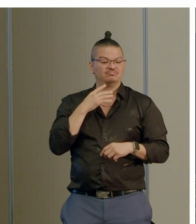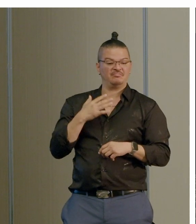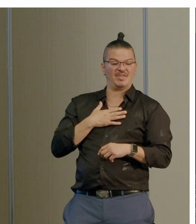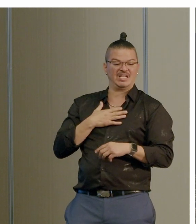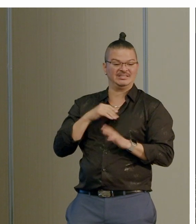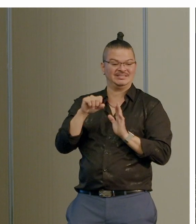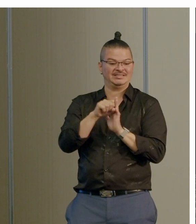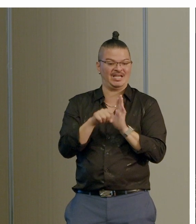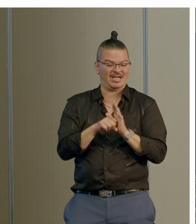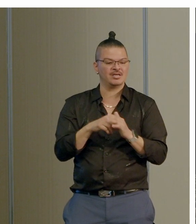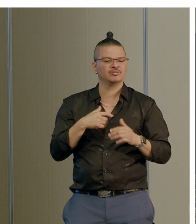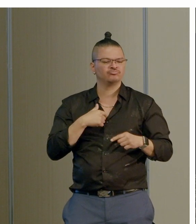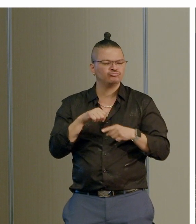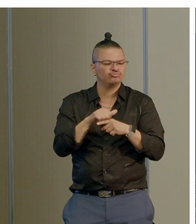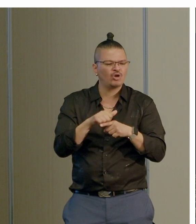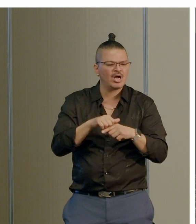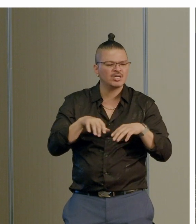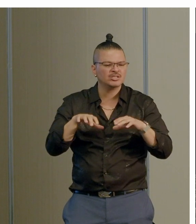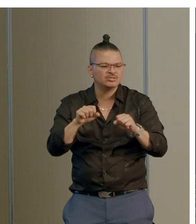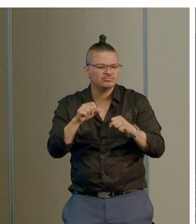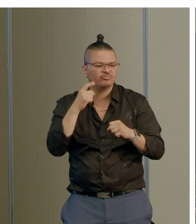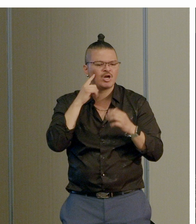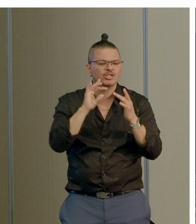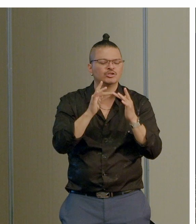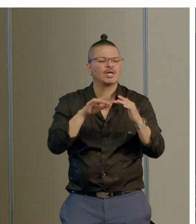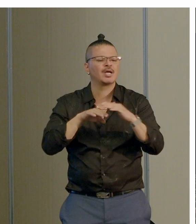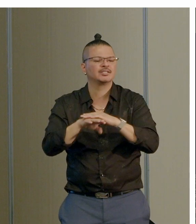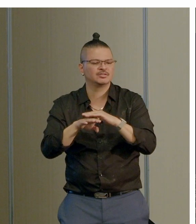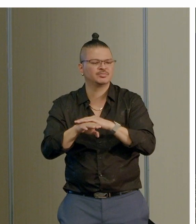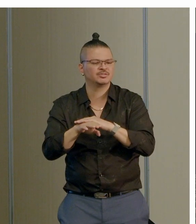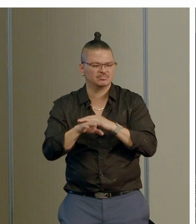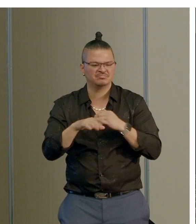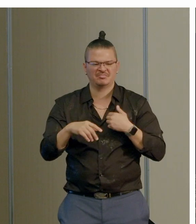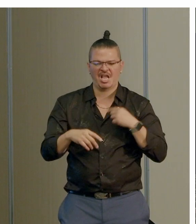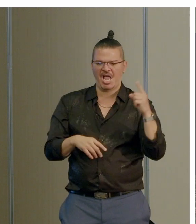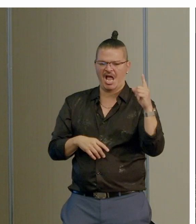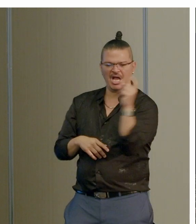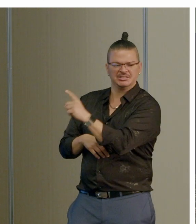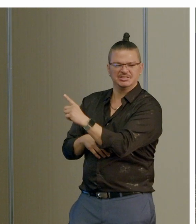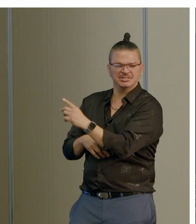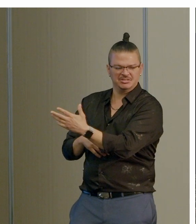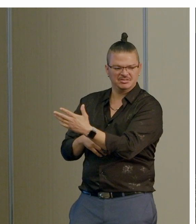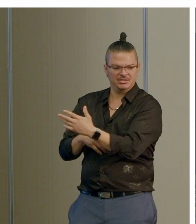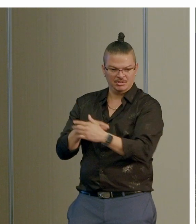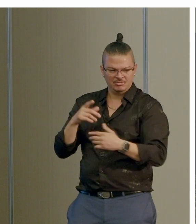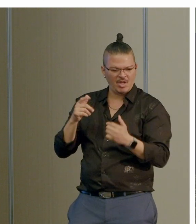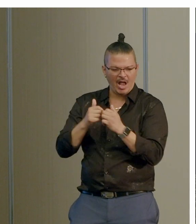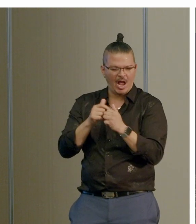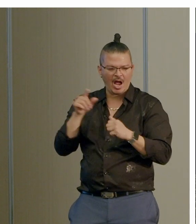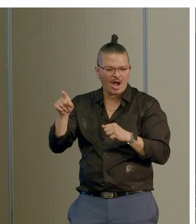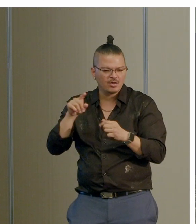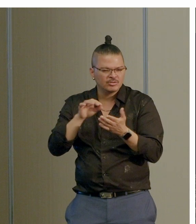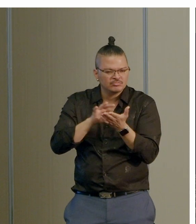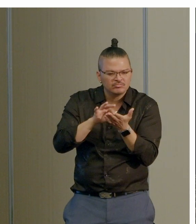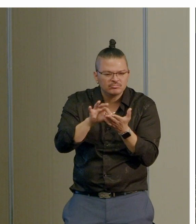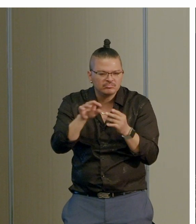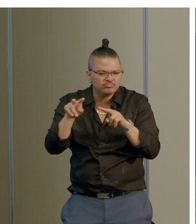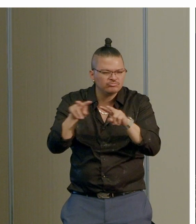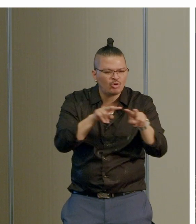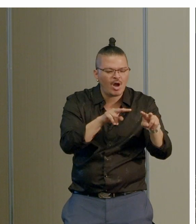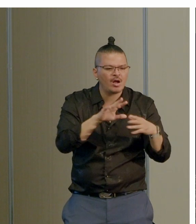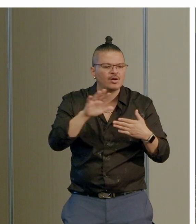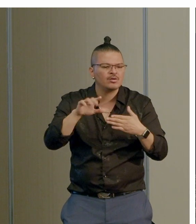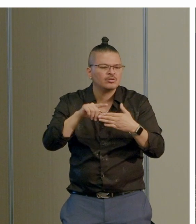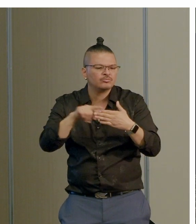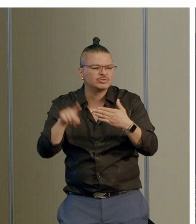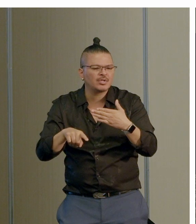you track the your outcomes and the impact of all